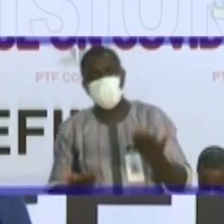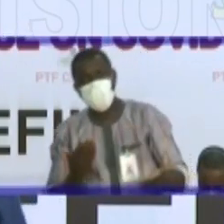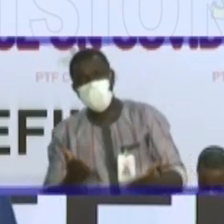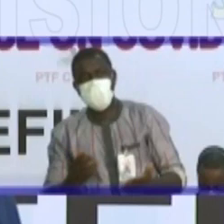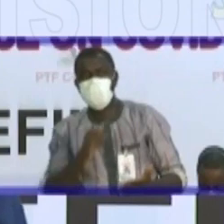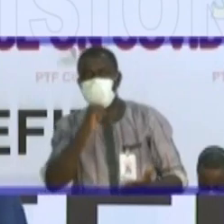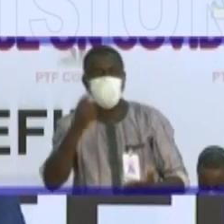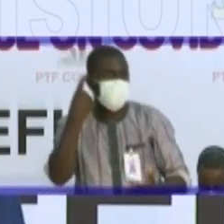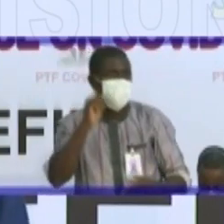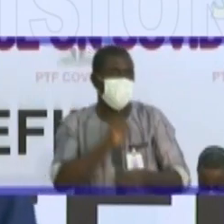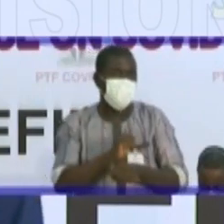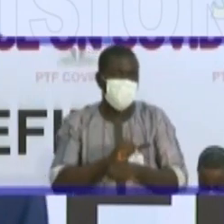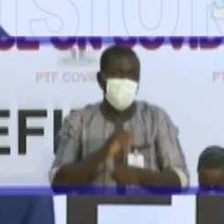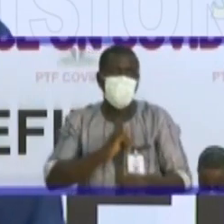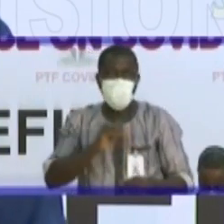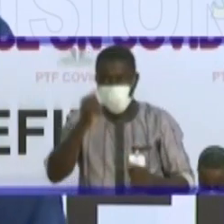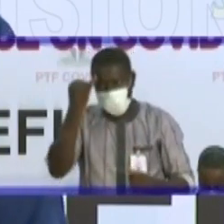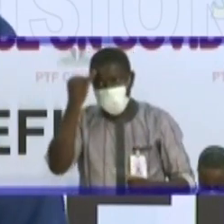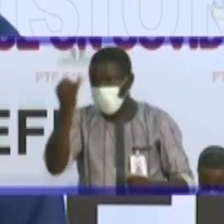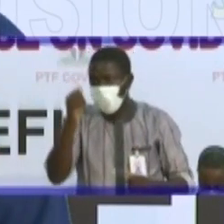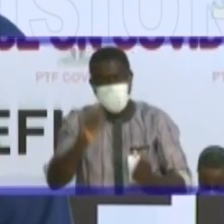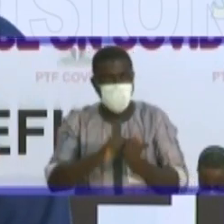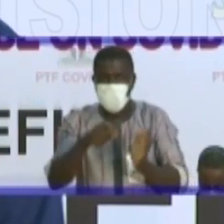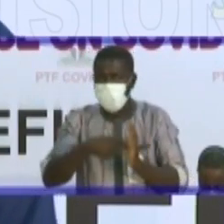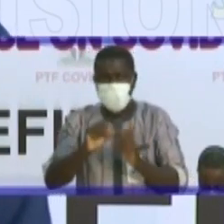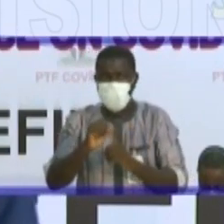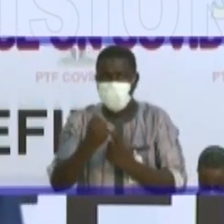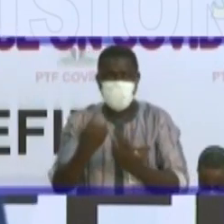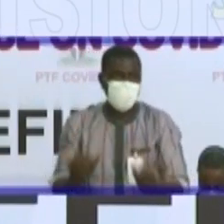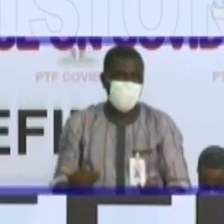for work, I would imagine, at this point in time. So